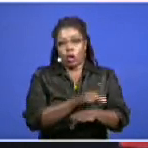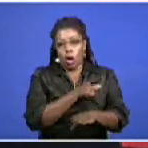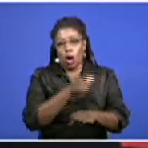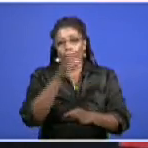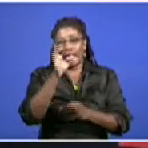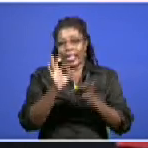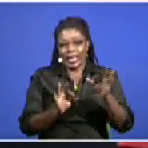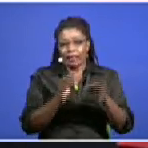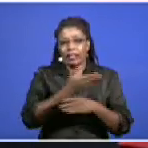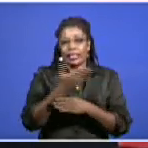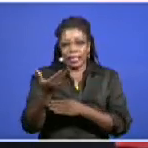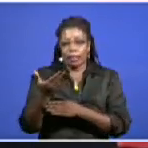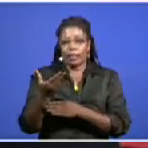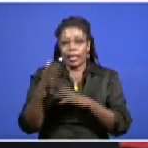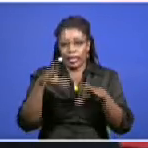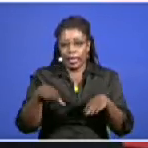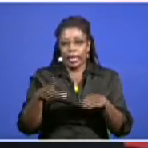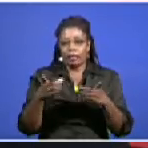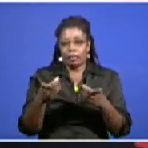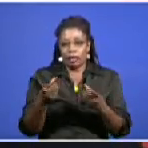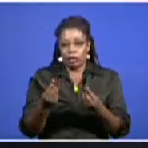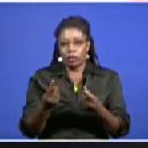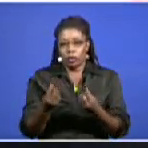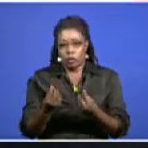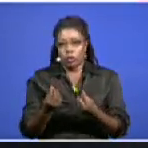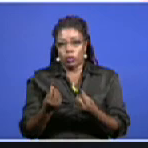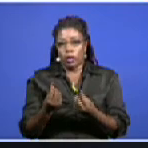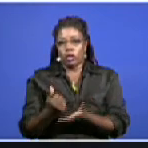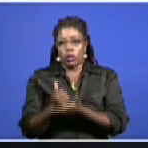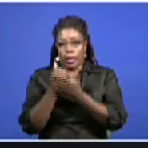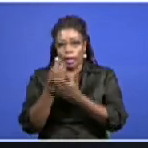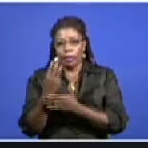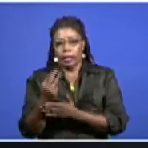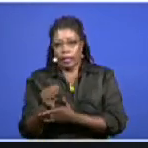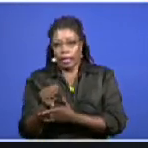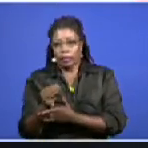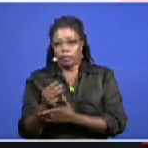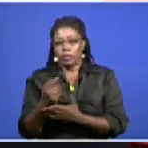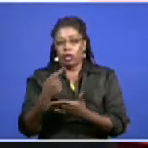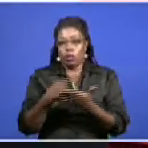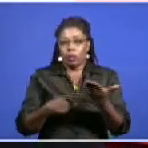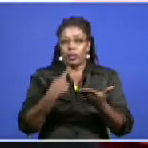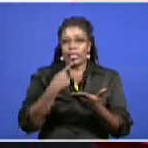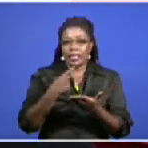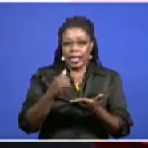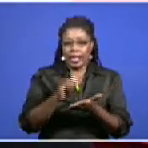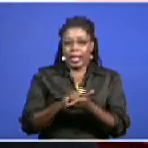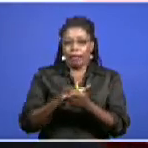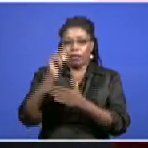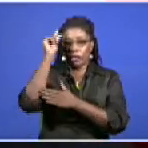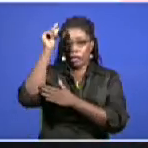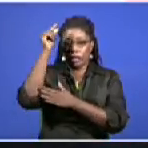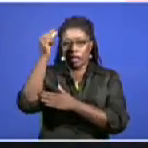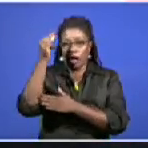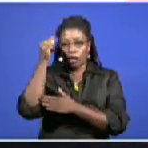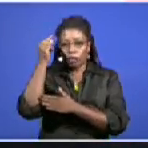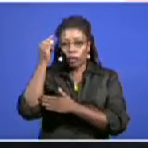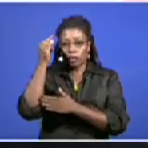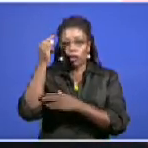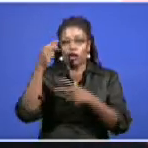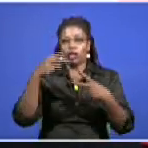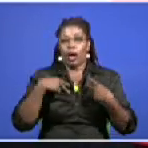can, you know, they can assist them. And what we've been saying is, for the government to have the